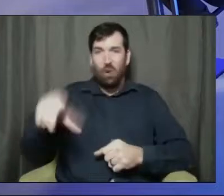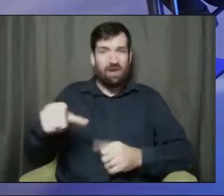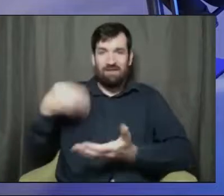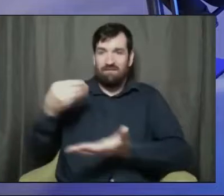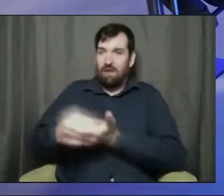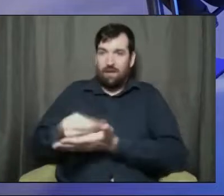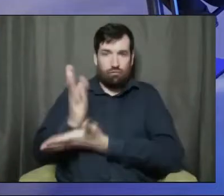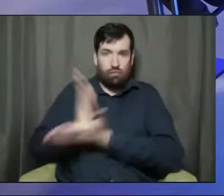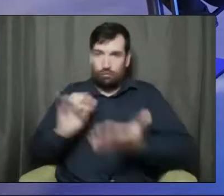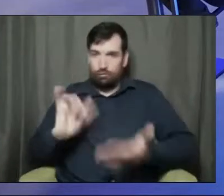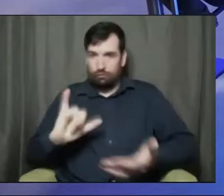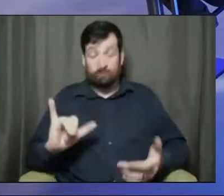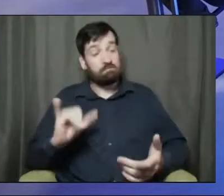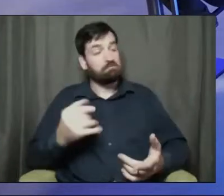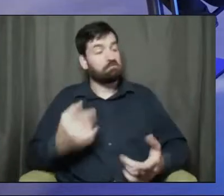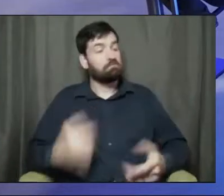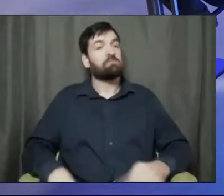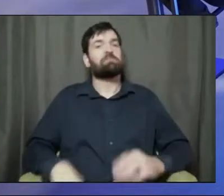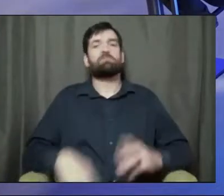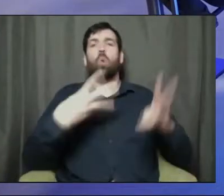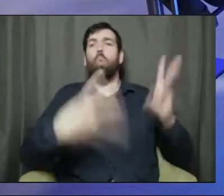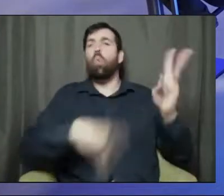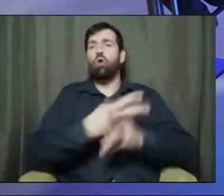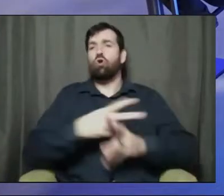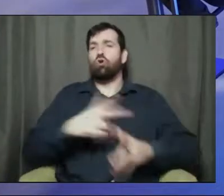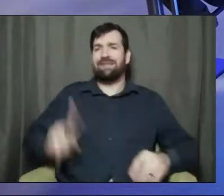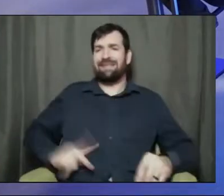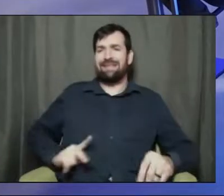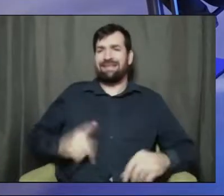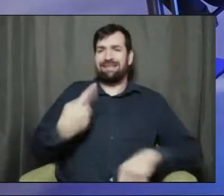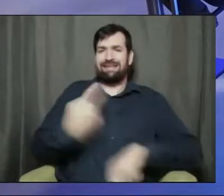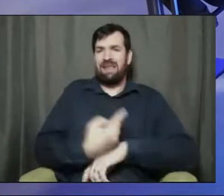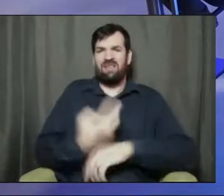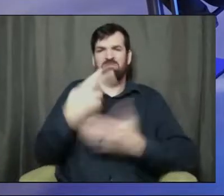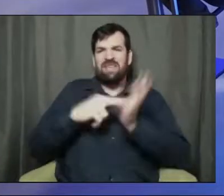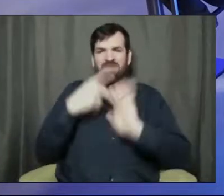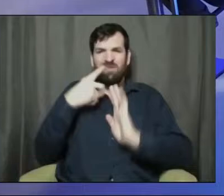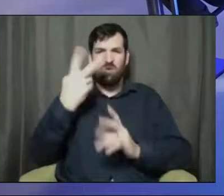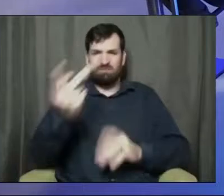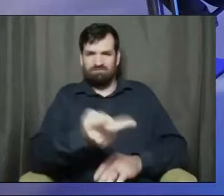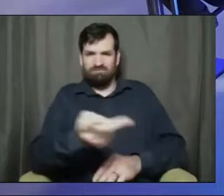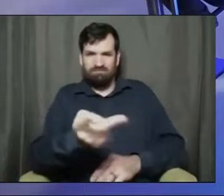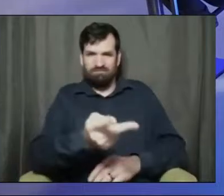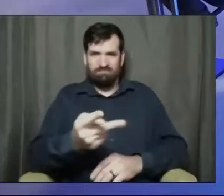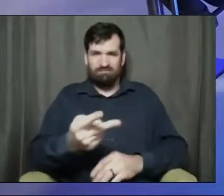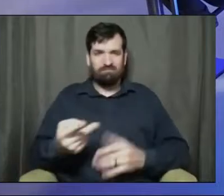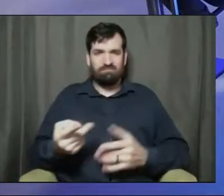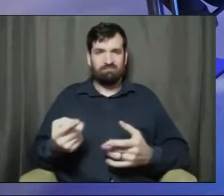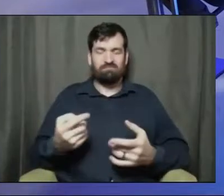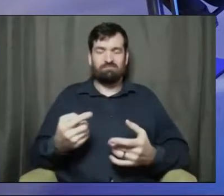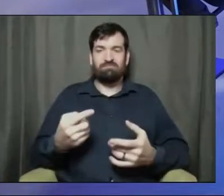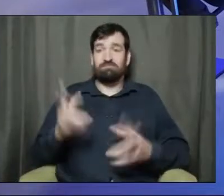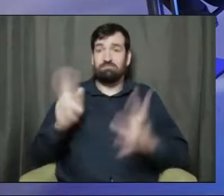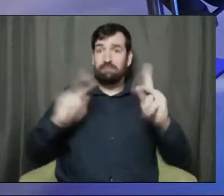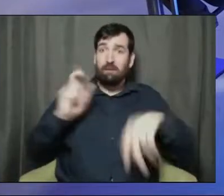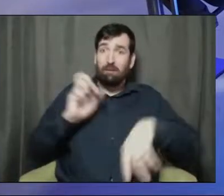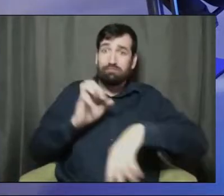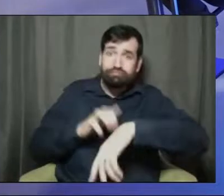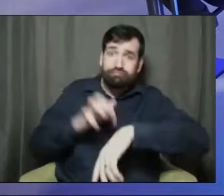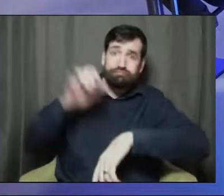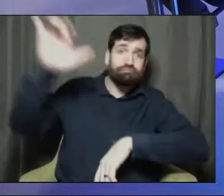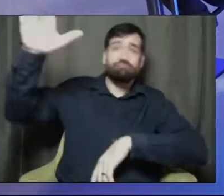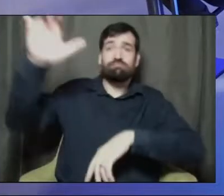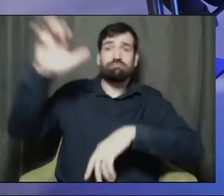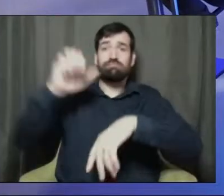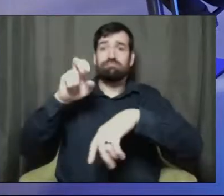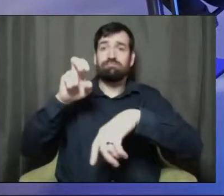well. What does World Kidney Day mean to both of you? We have a day dedicated to it. We've got people up on big mountains all over the world doing